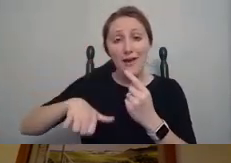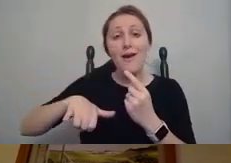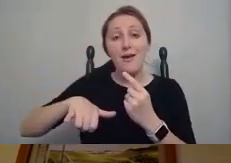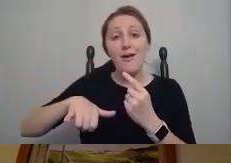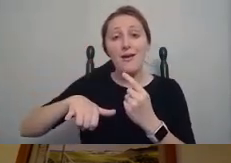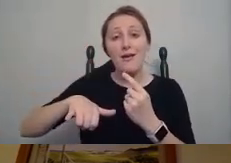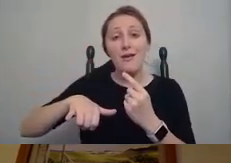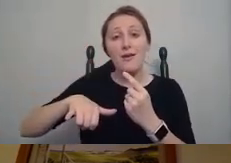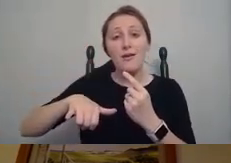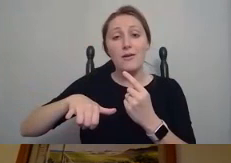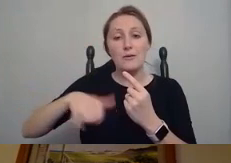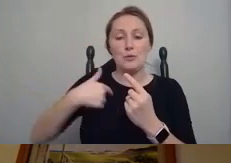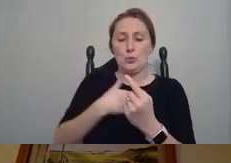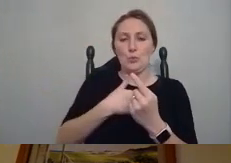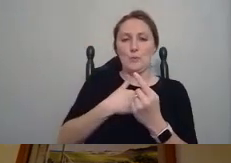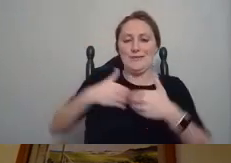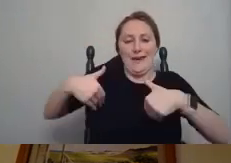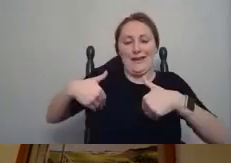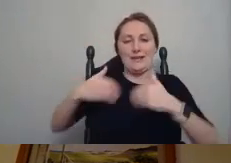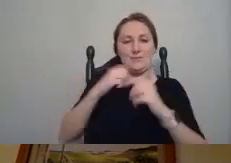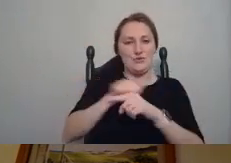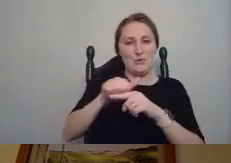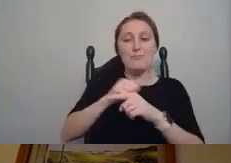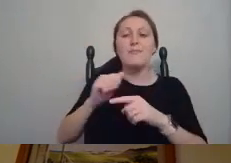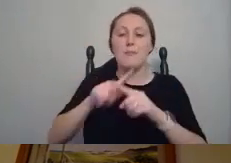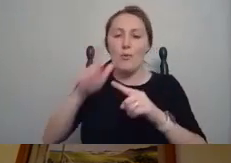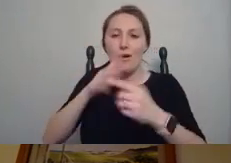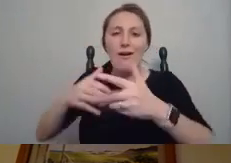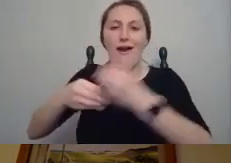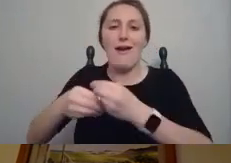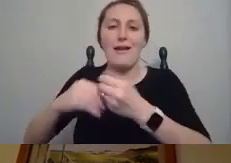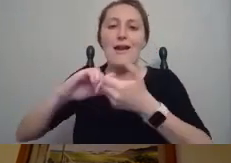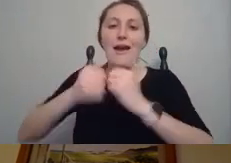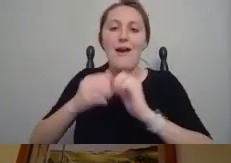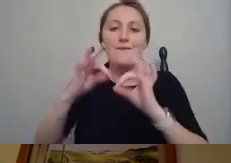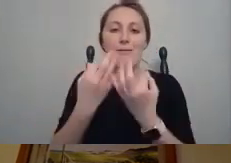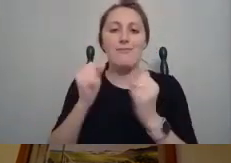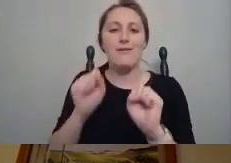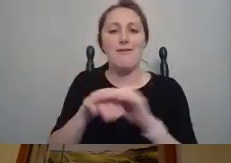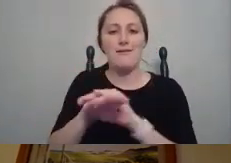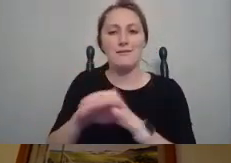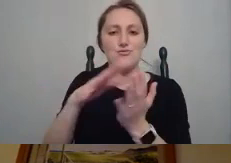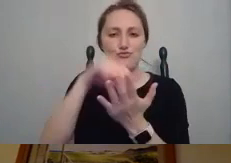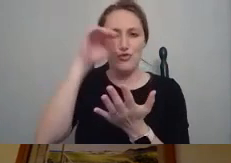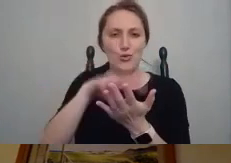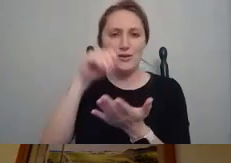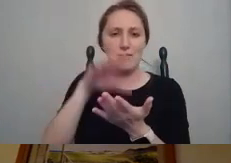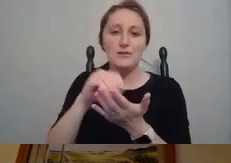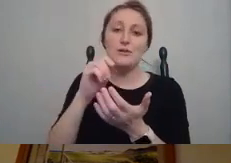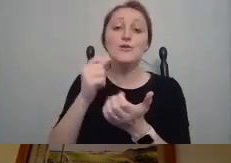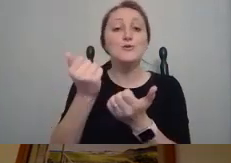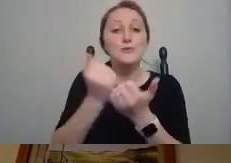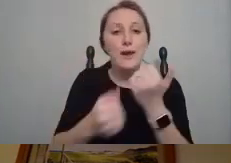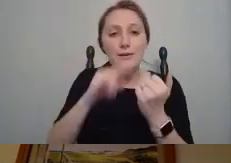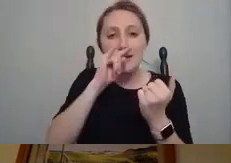is how families can access the learning. Every kid is going to be, every teacher